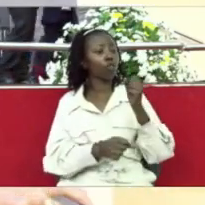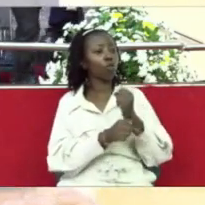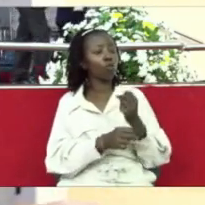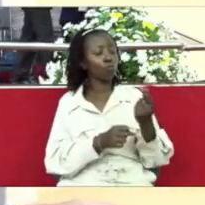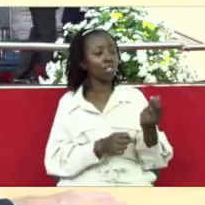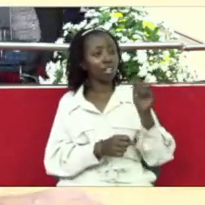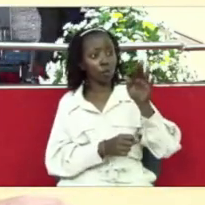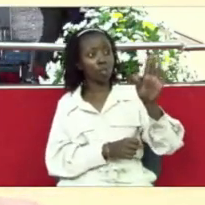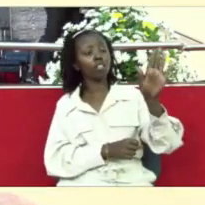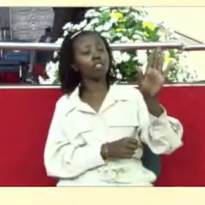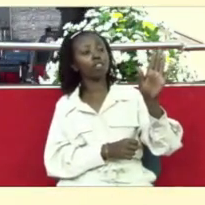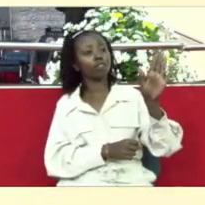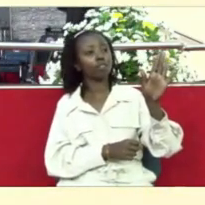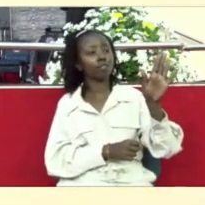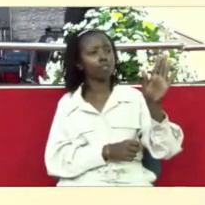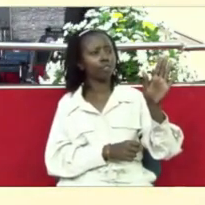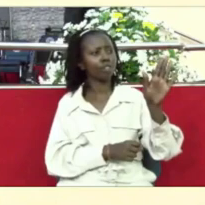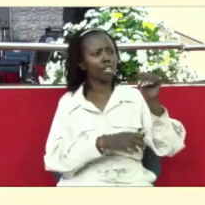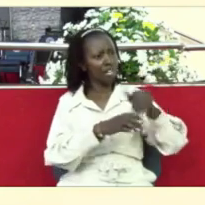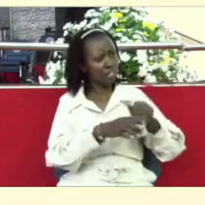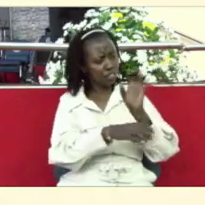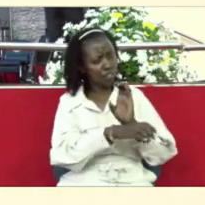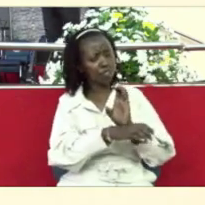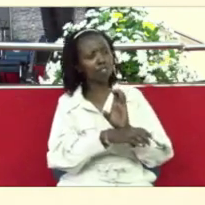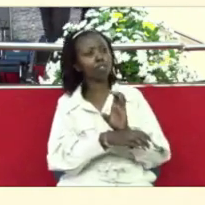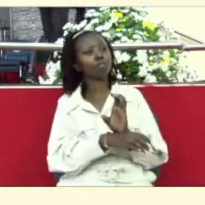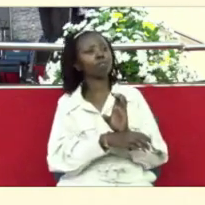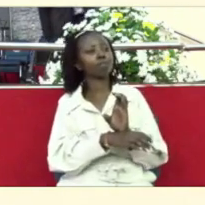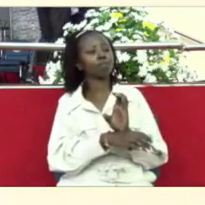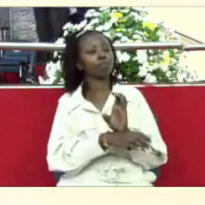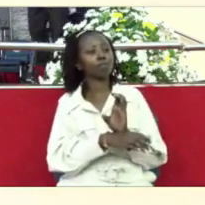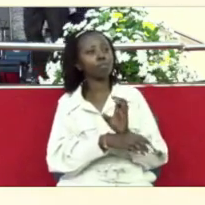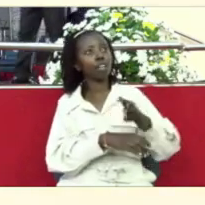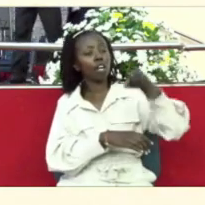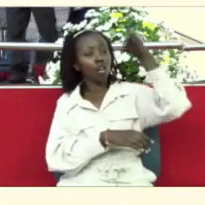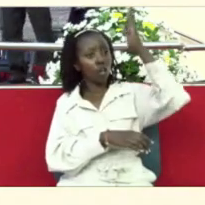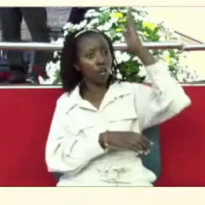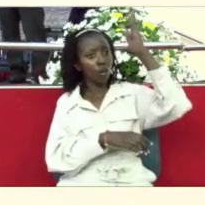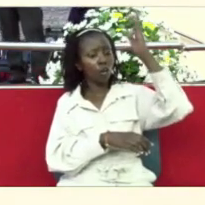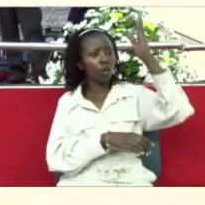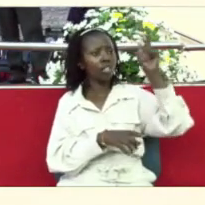increase into the church, God commits